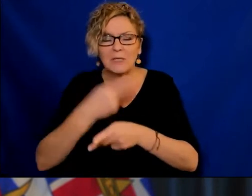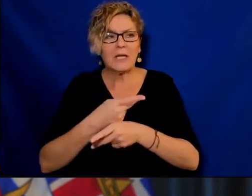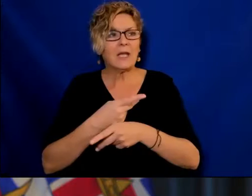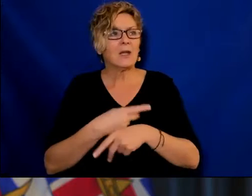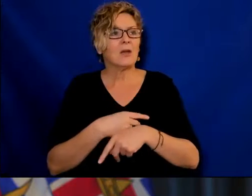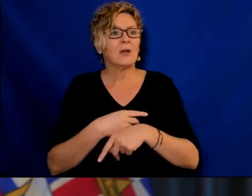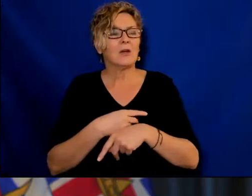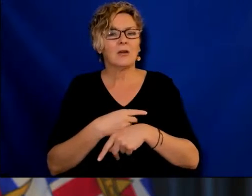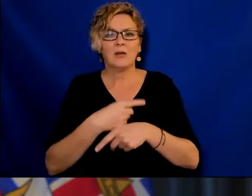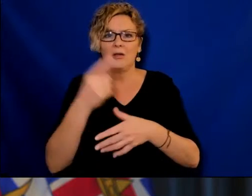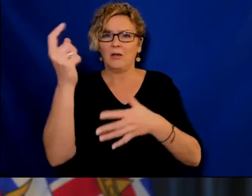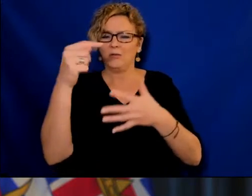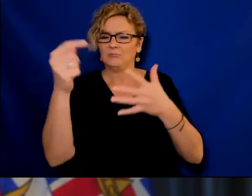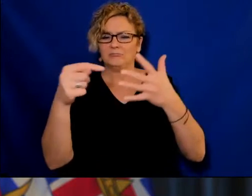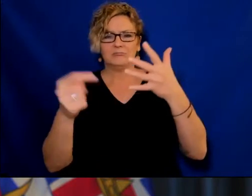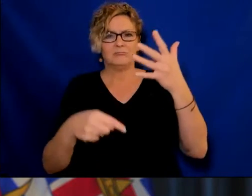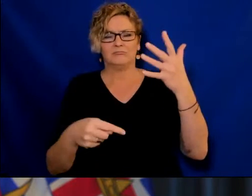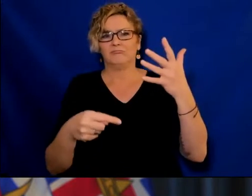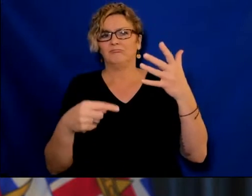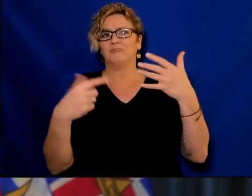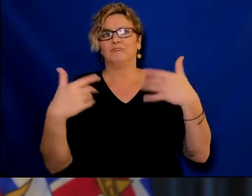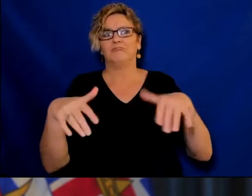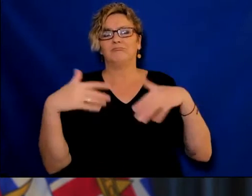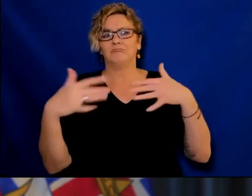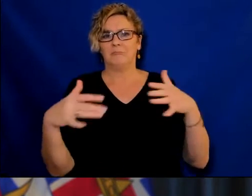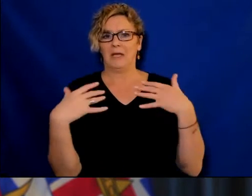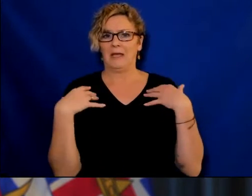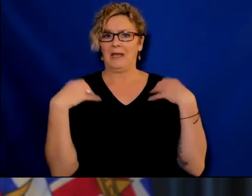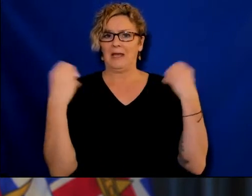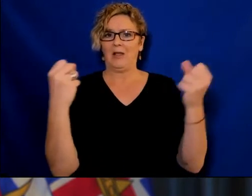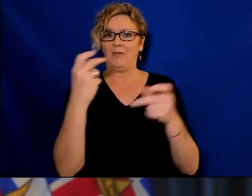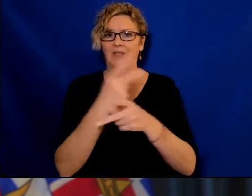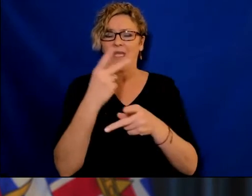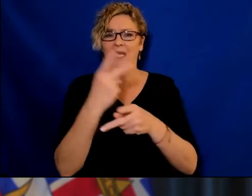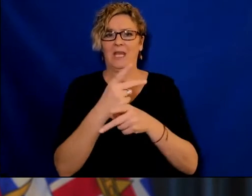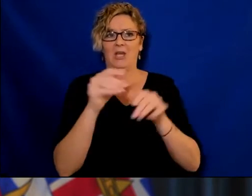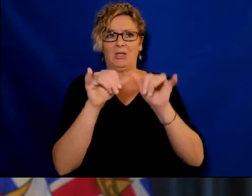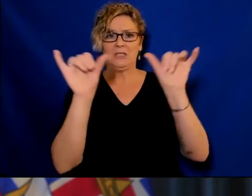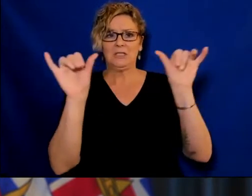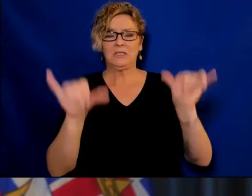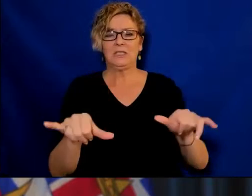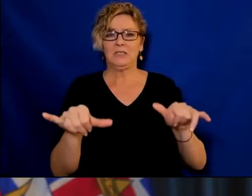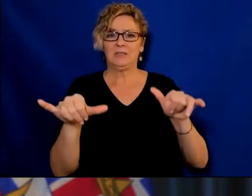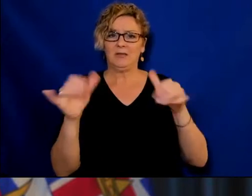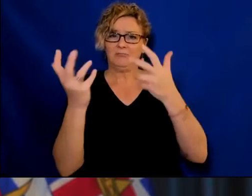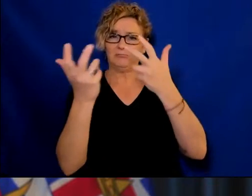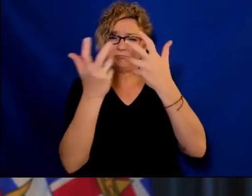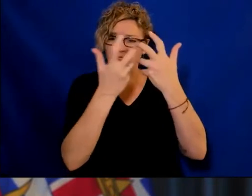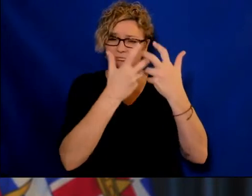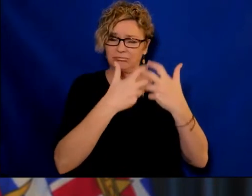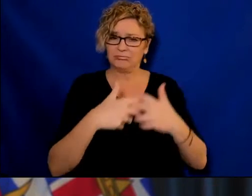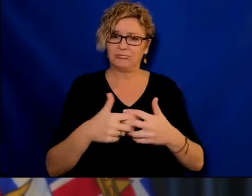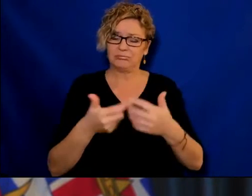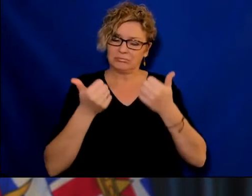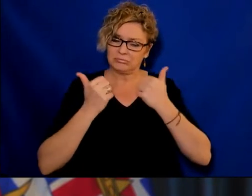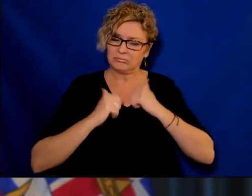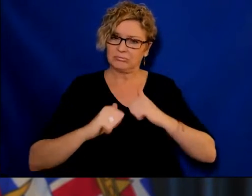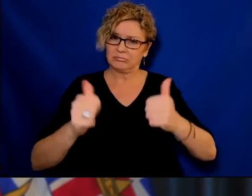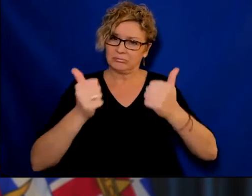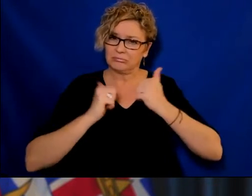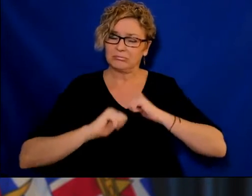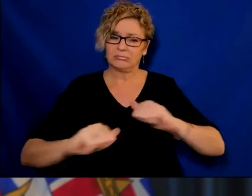homes that are currently on outbreak protocol. This is an enormous effort by everyone in public health. It's